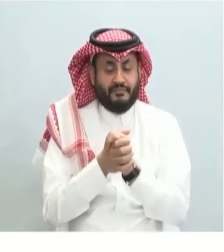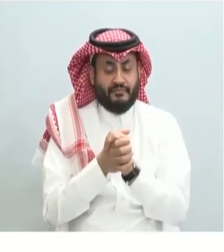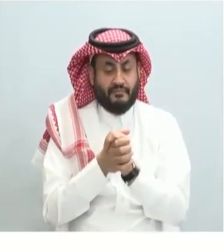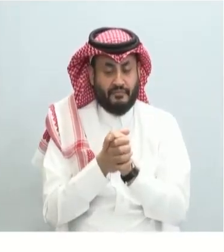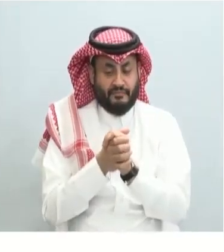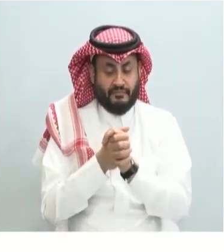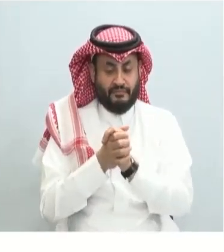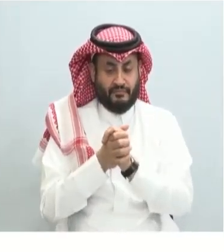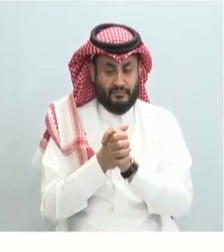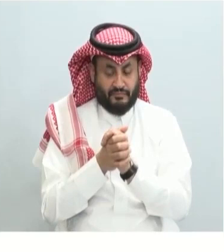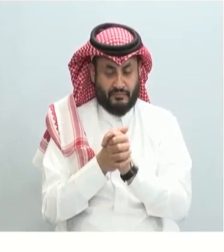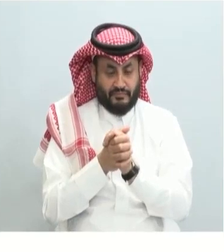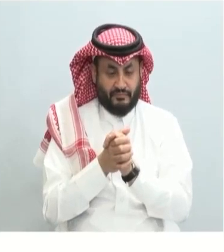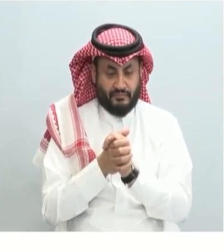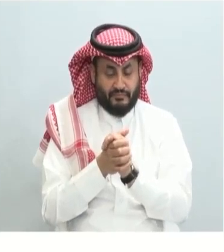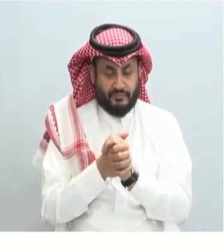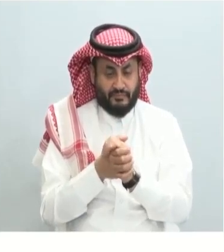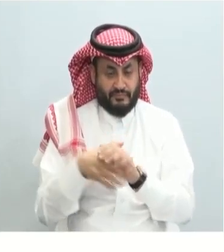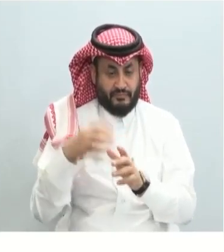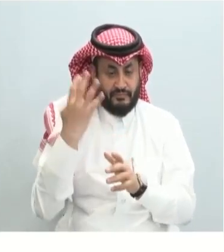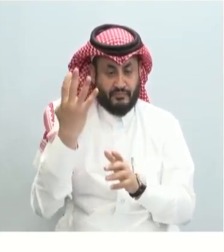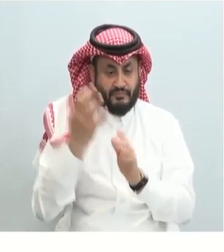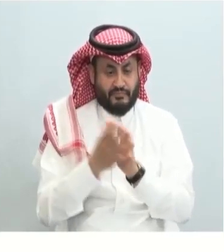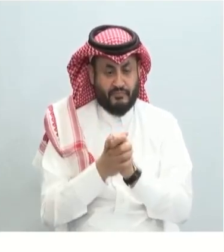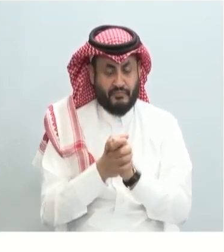sky. And number four,